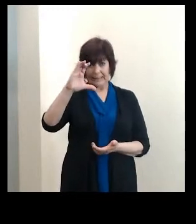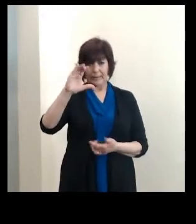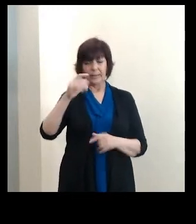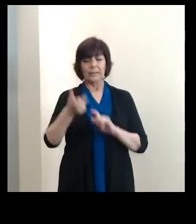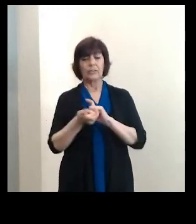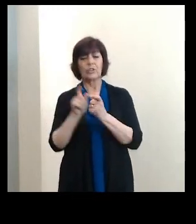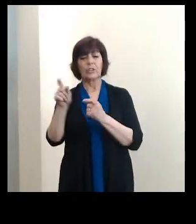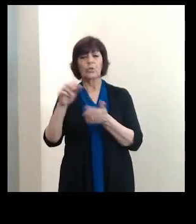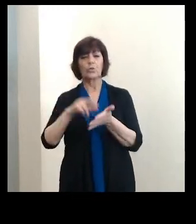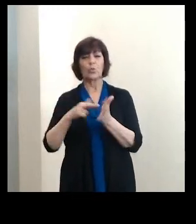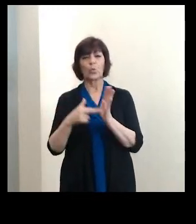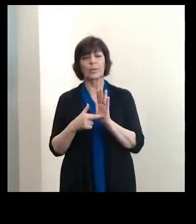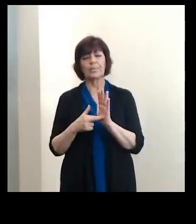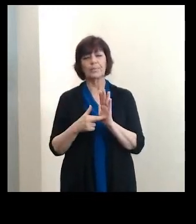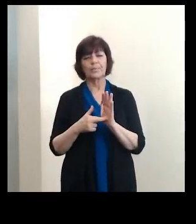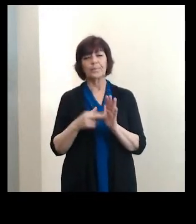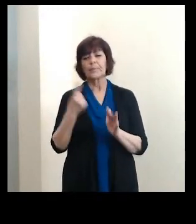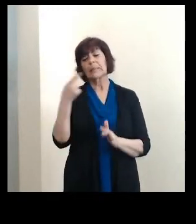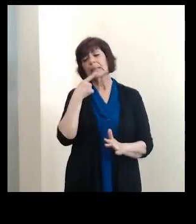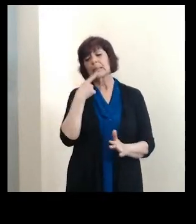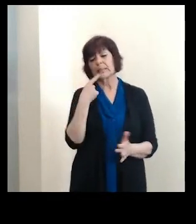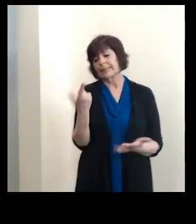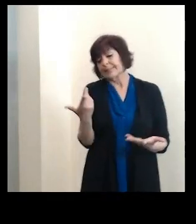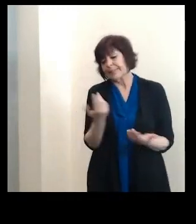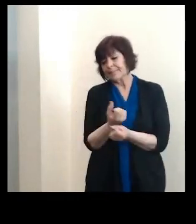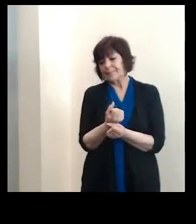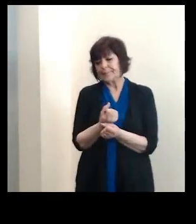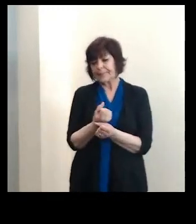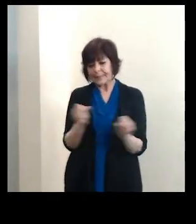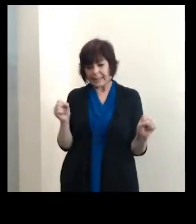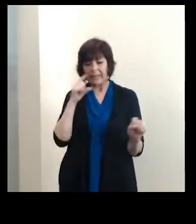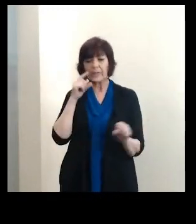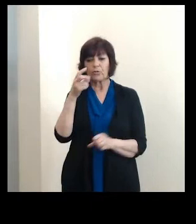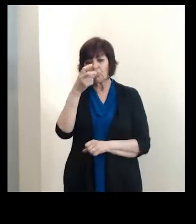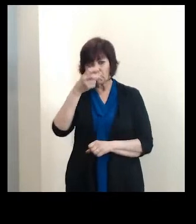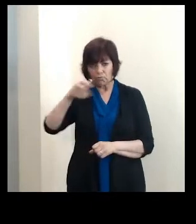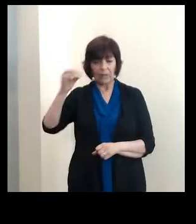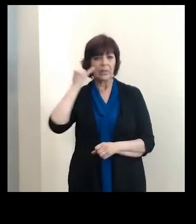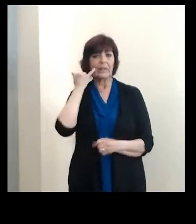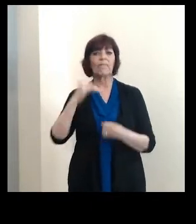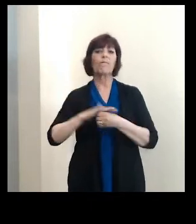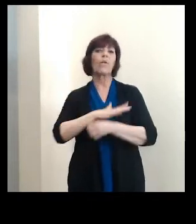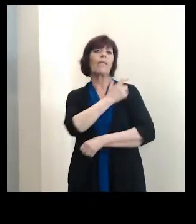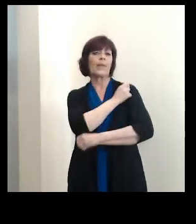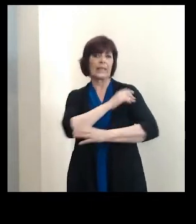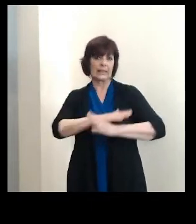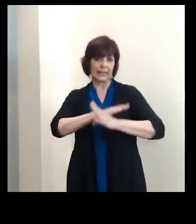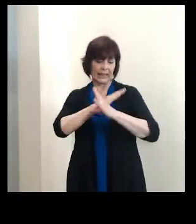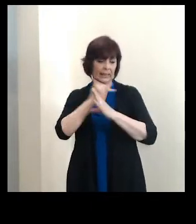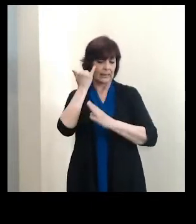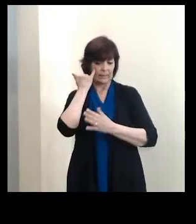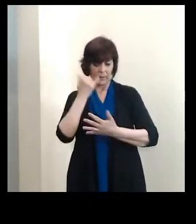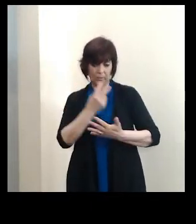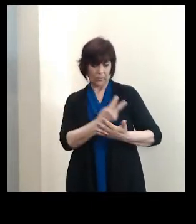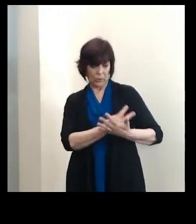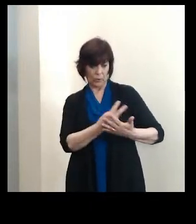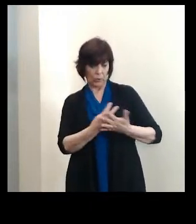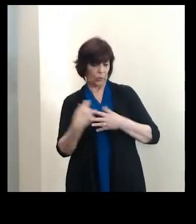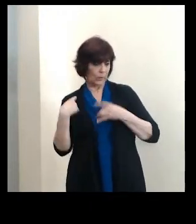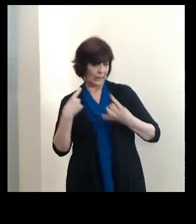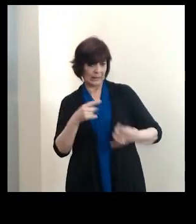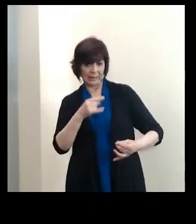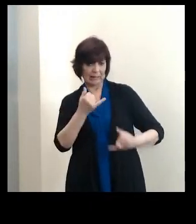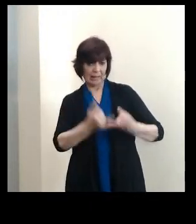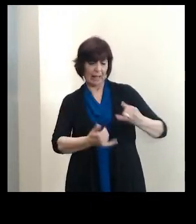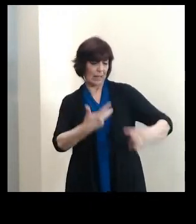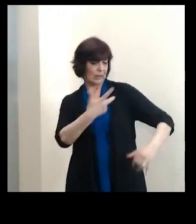travel for fully vaccinated, saying it's safe to to travel if you're fully vaccinated. So if it's been 2 weeks since your second dose or your